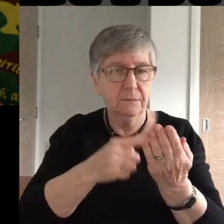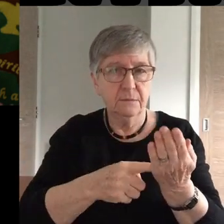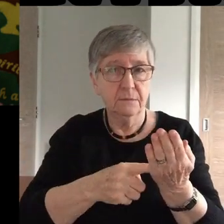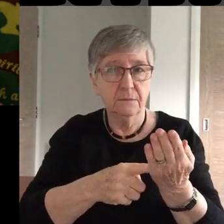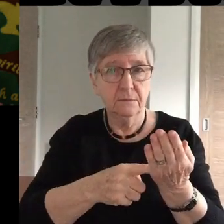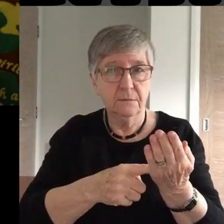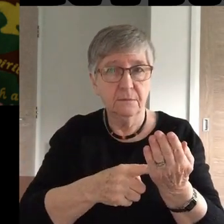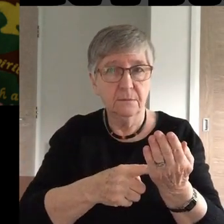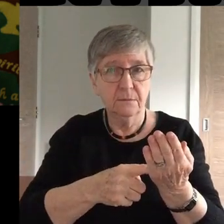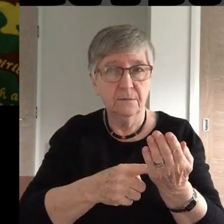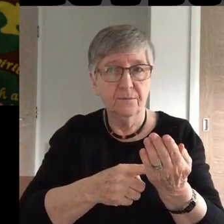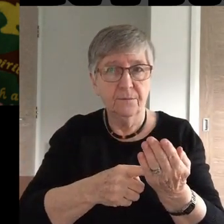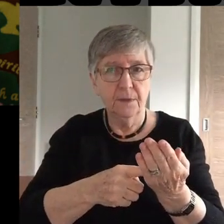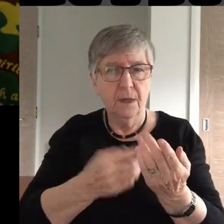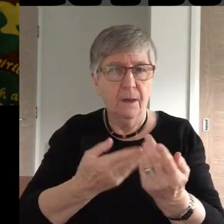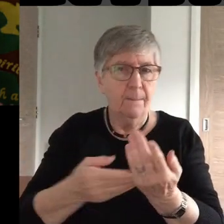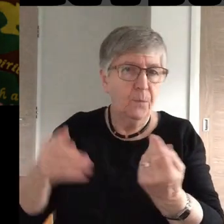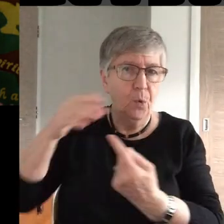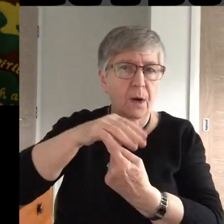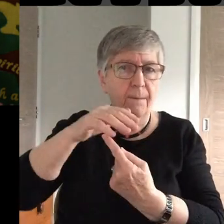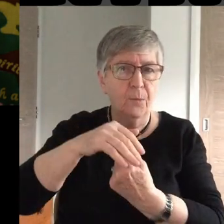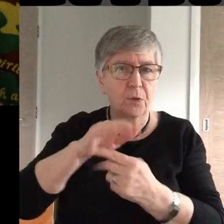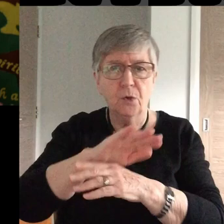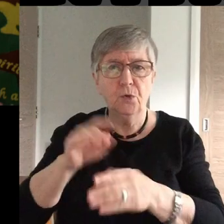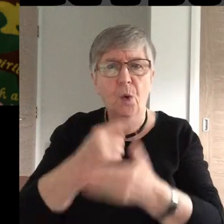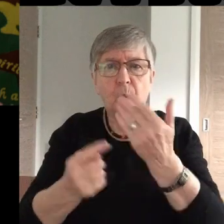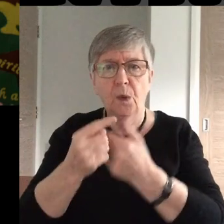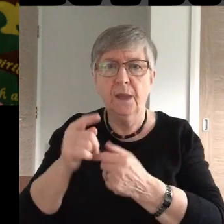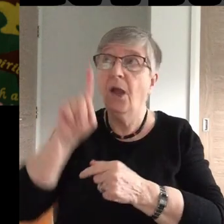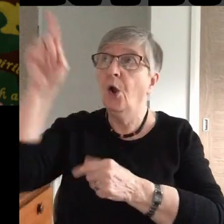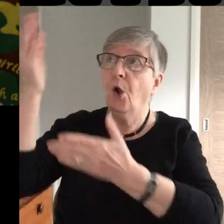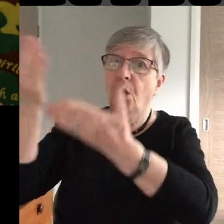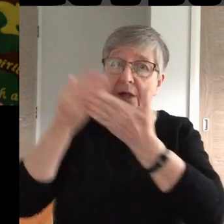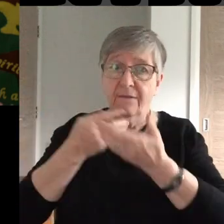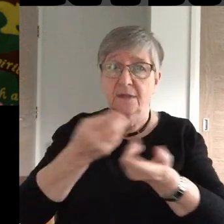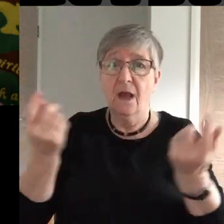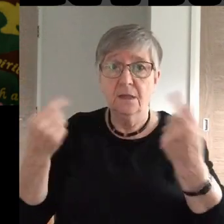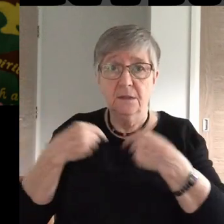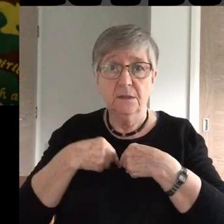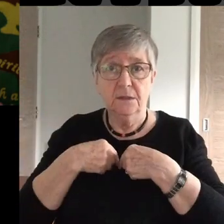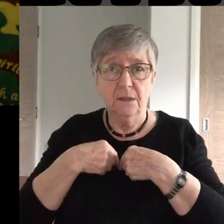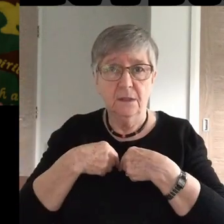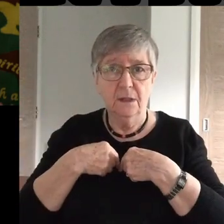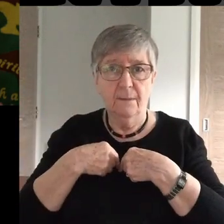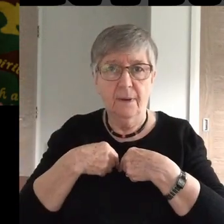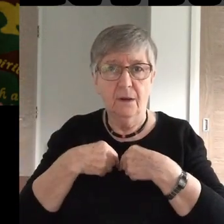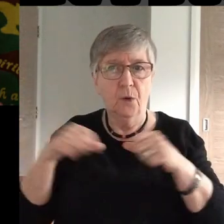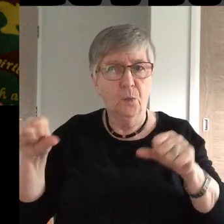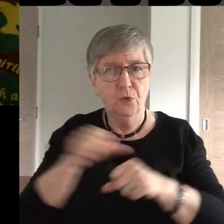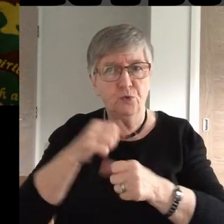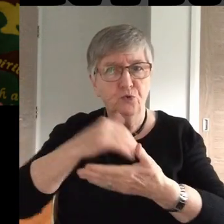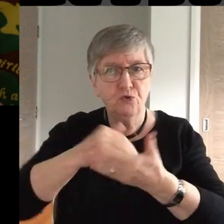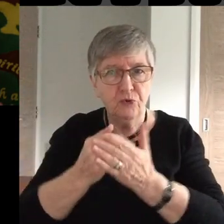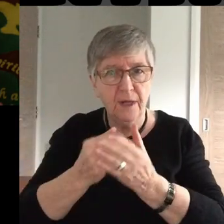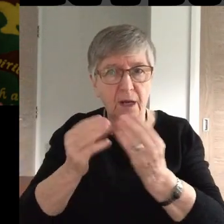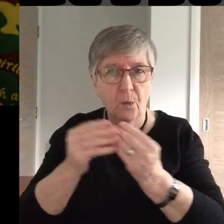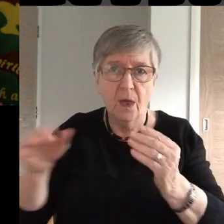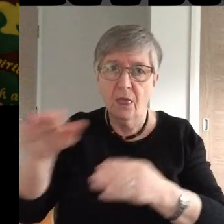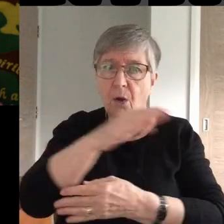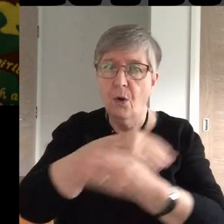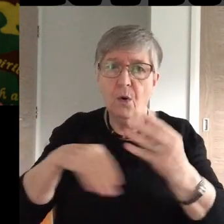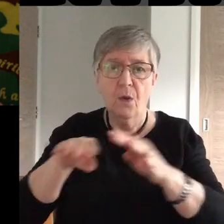be working on them. And more importantly, they aren't just gifts to keep to ourselves. They are gifts to share with the whole